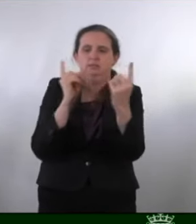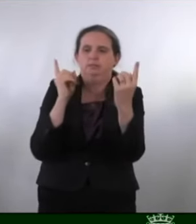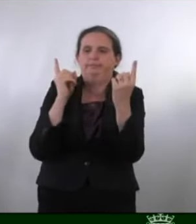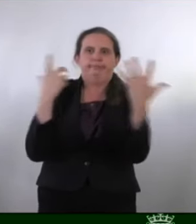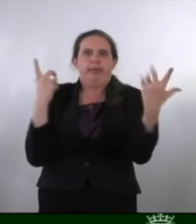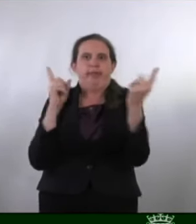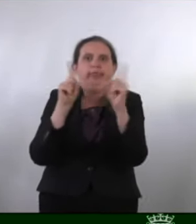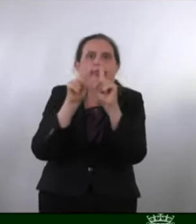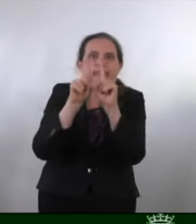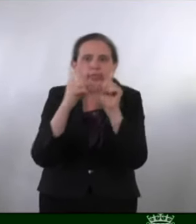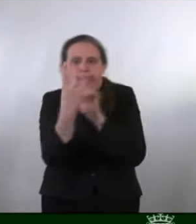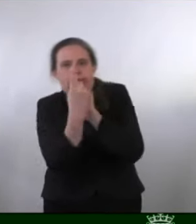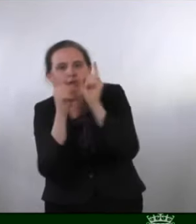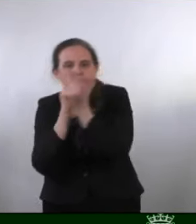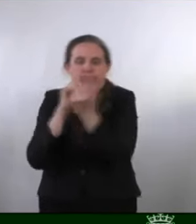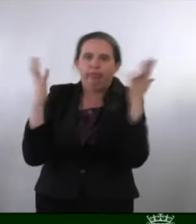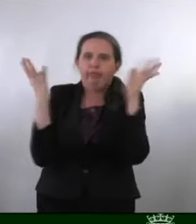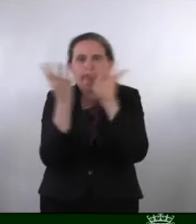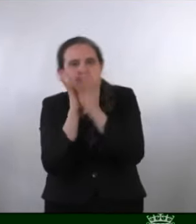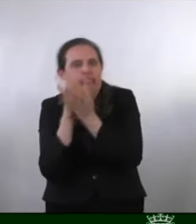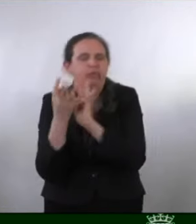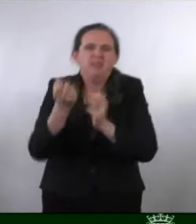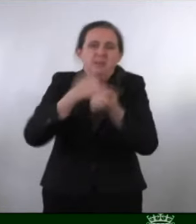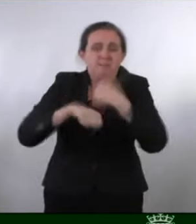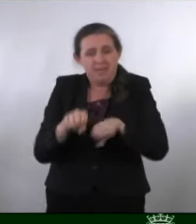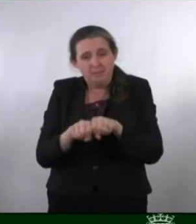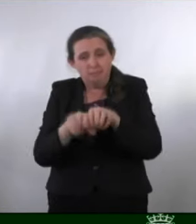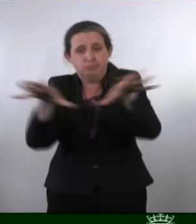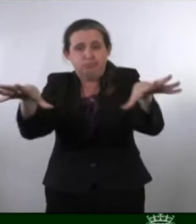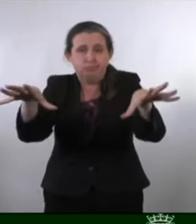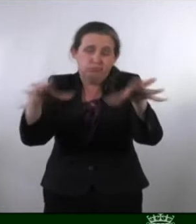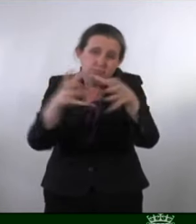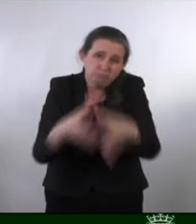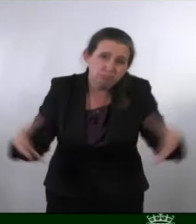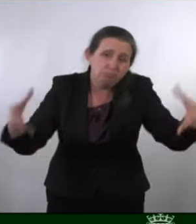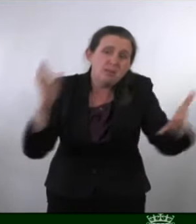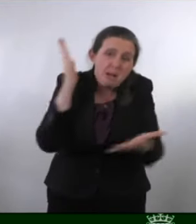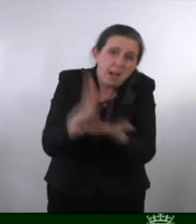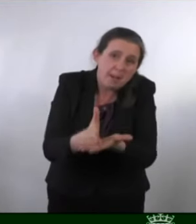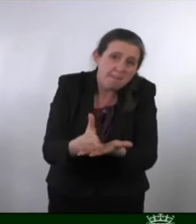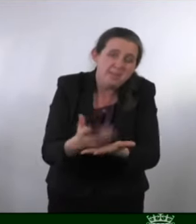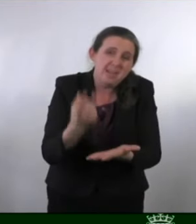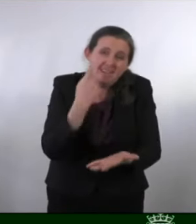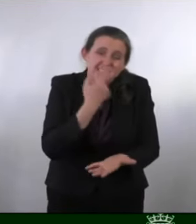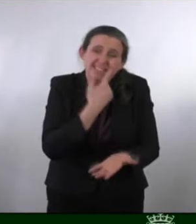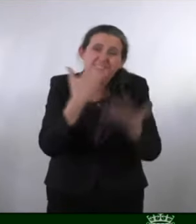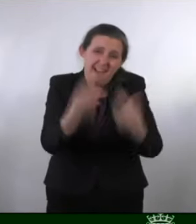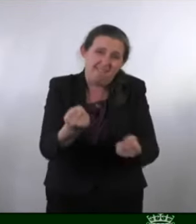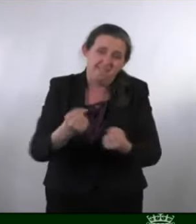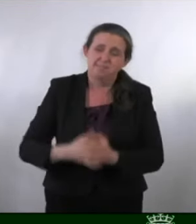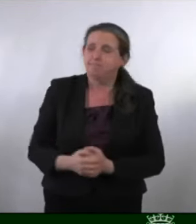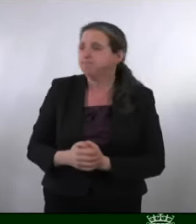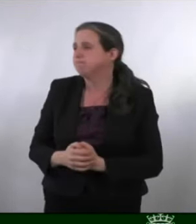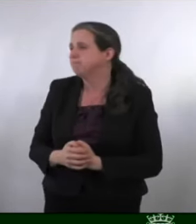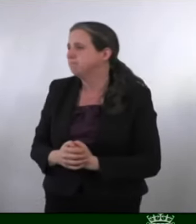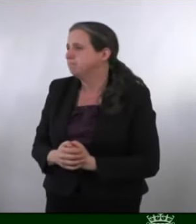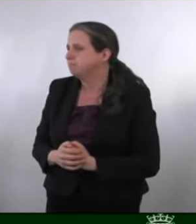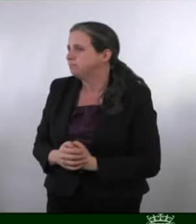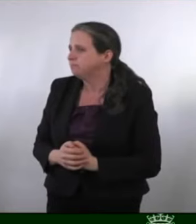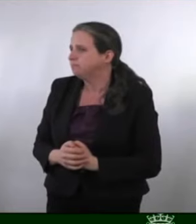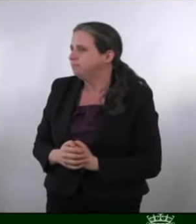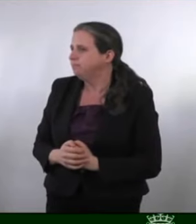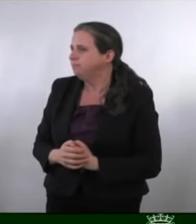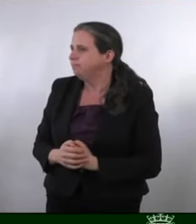transmission increases. Liam Fox. Thank you, Mr. Speaker. Can I ask the Prime Minister, through the medium of my right honourable